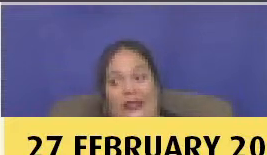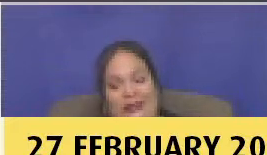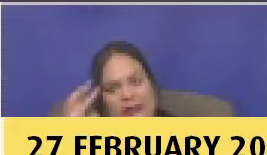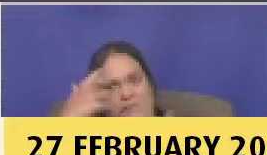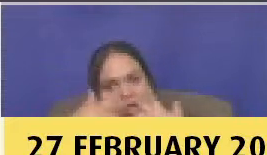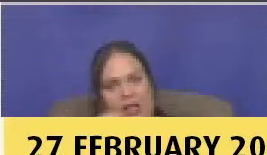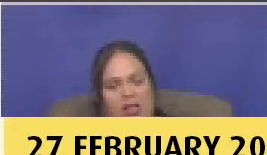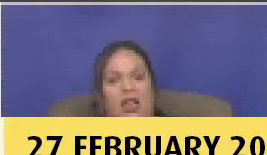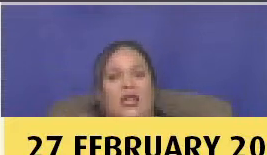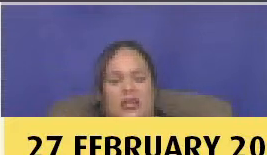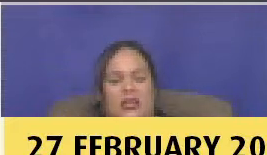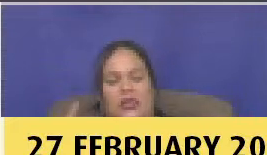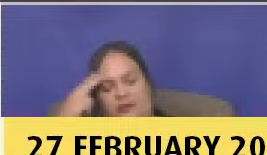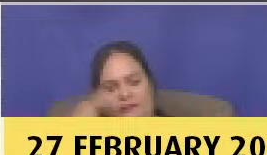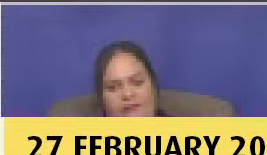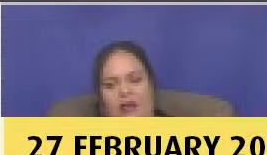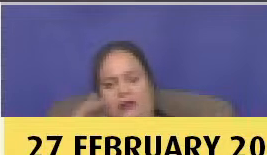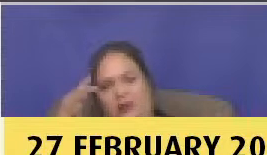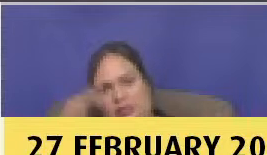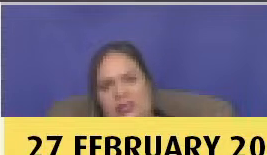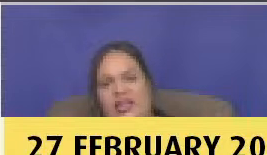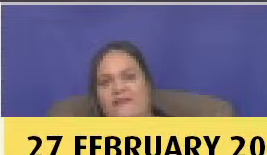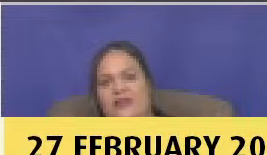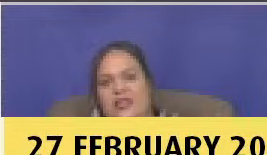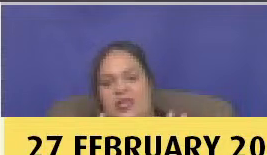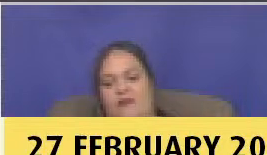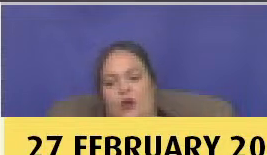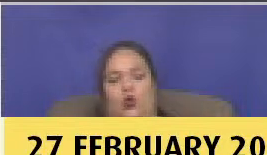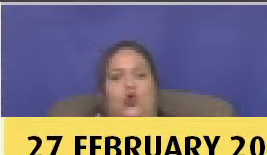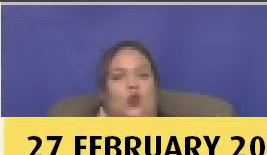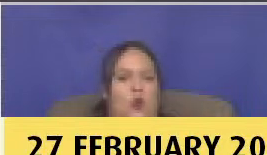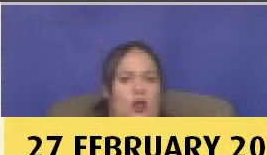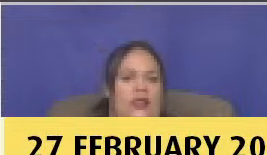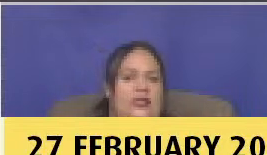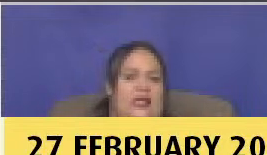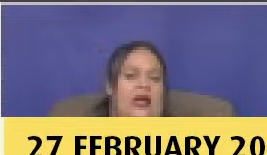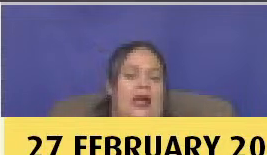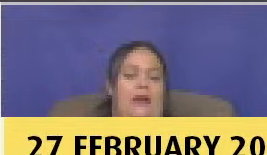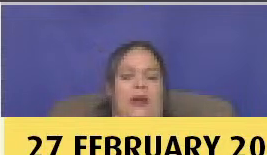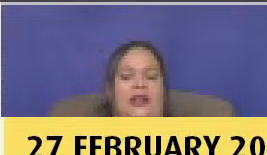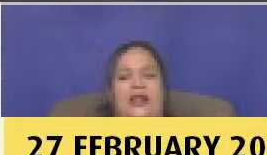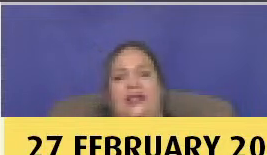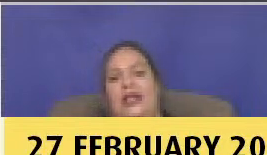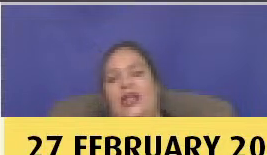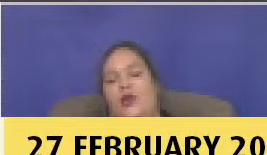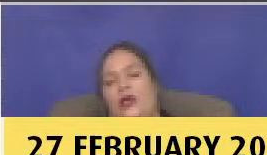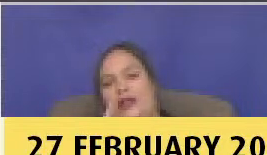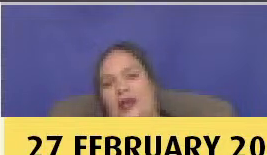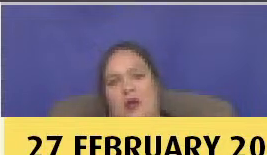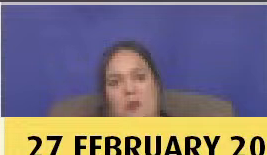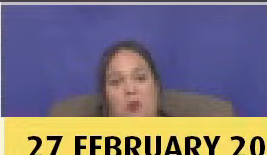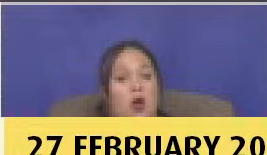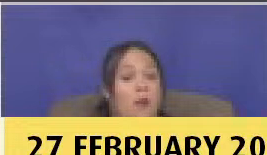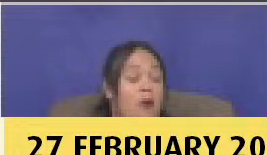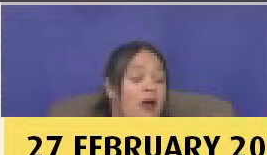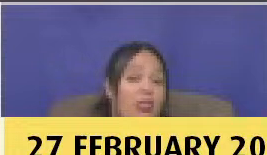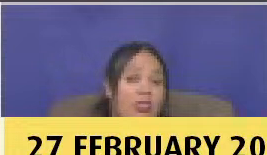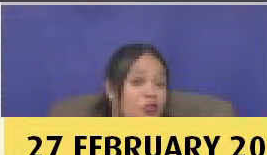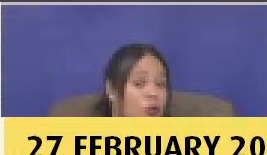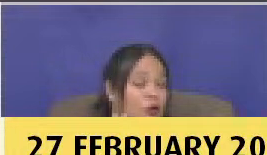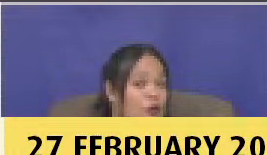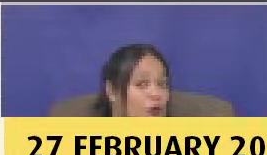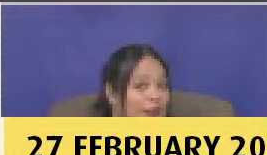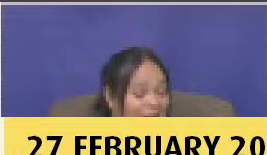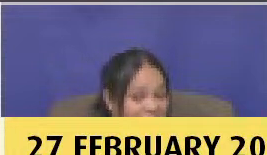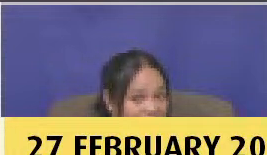then make the decision in terms of which 7 members will serve on the next NYDA board. But we thank you so much for